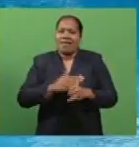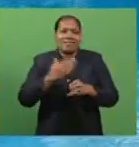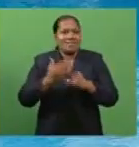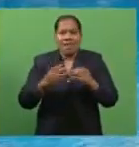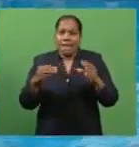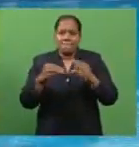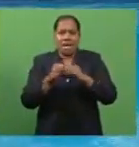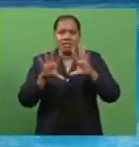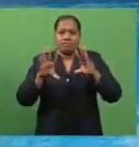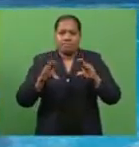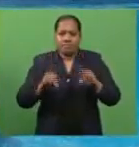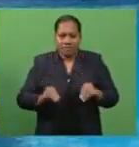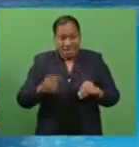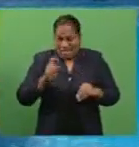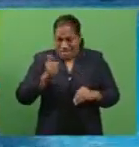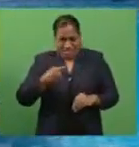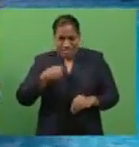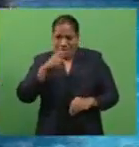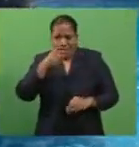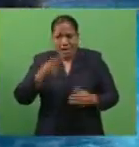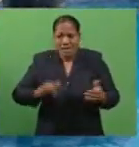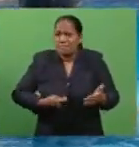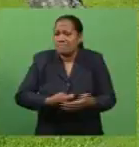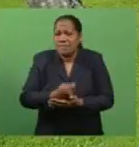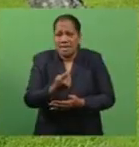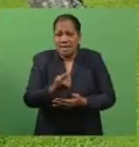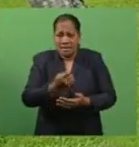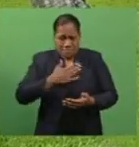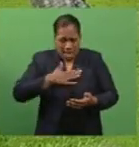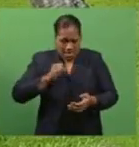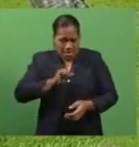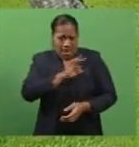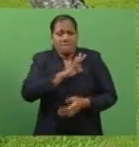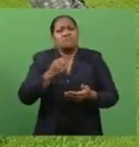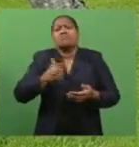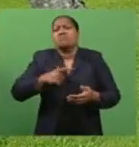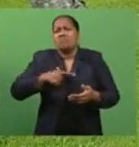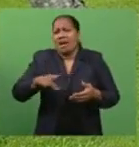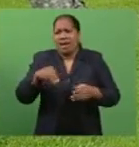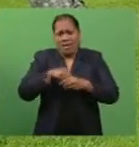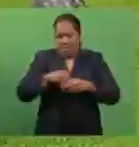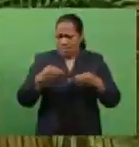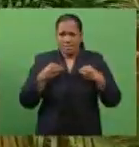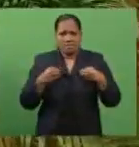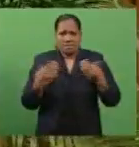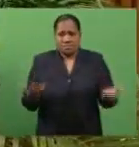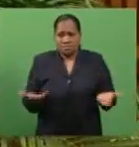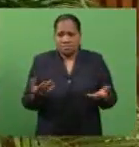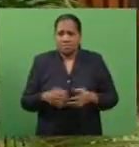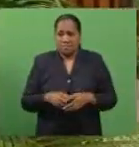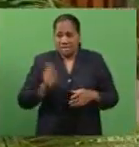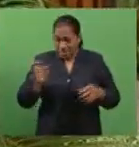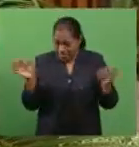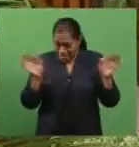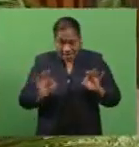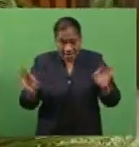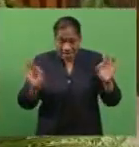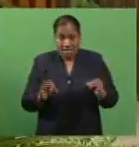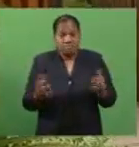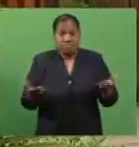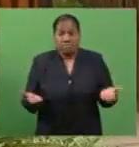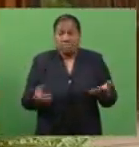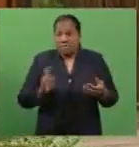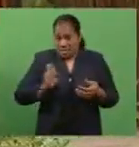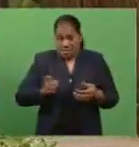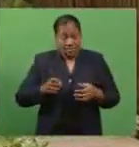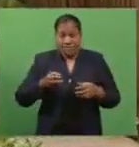can't pay my staff, why bother being in this business? When we have nothing left, whichever necessary staff wish to keep